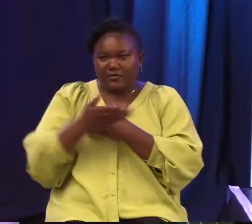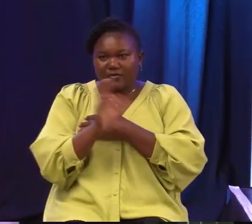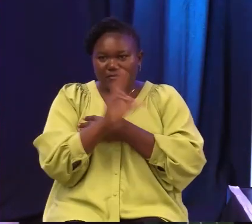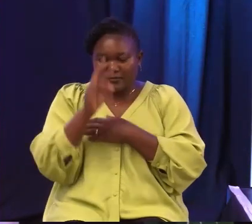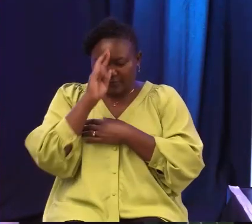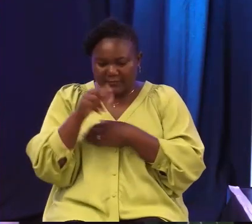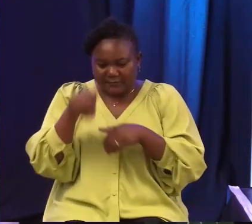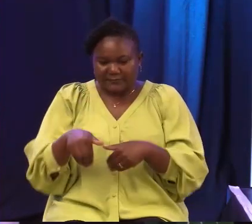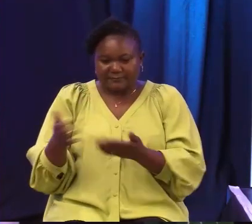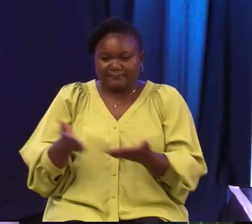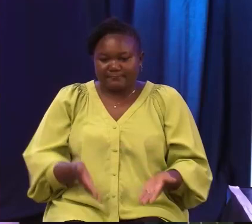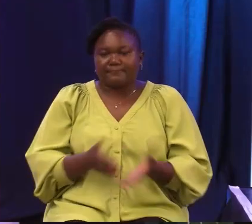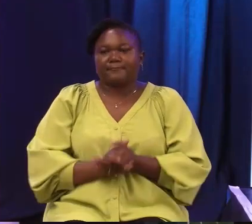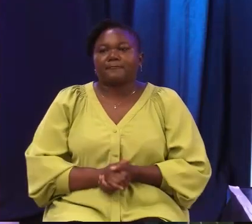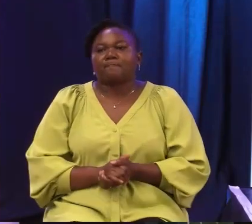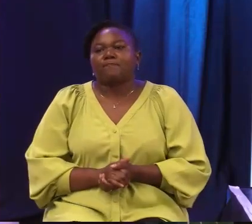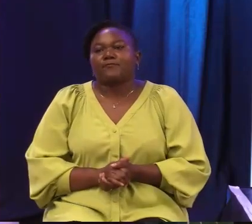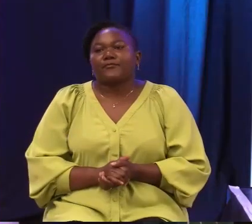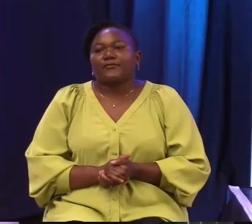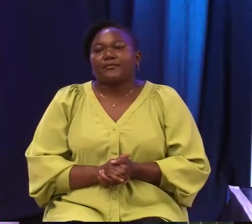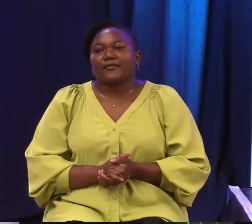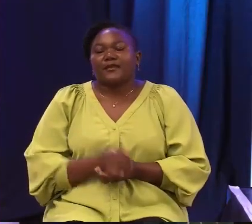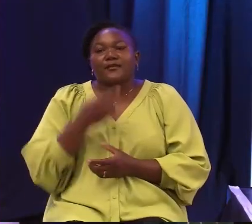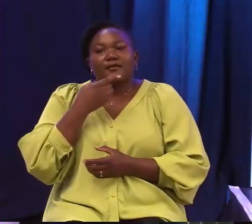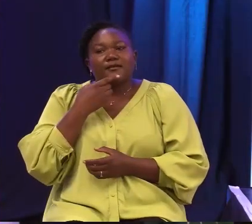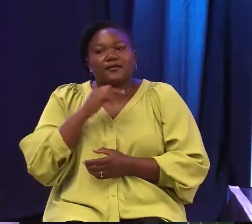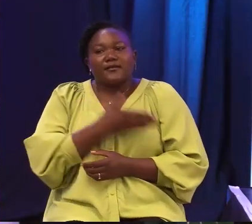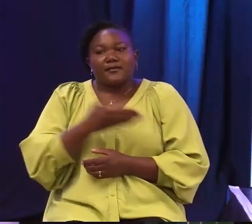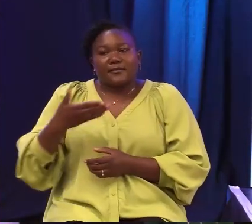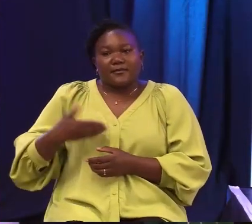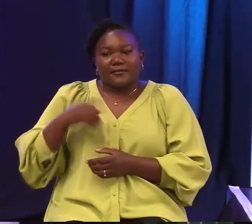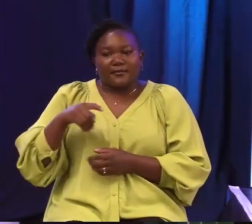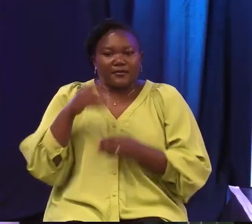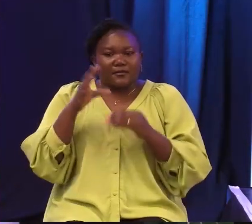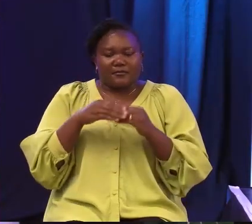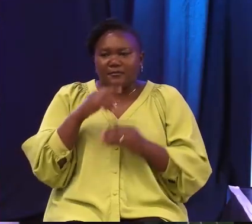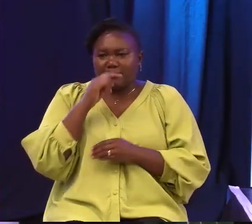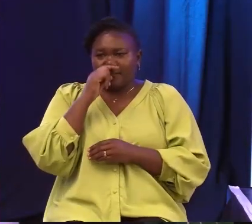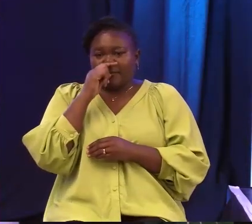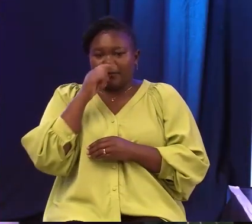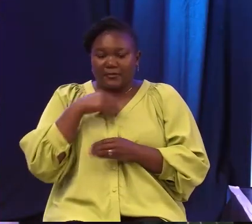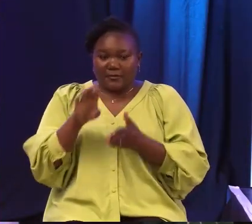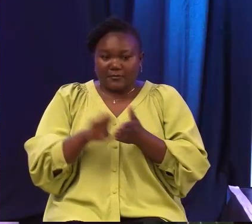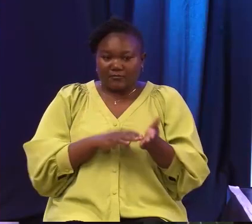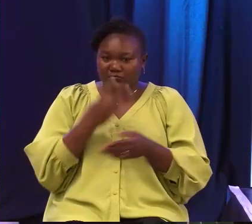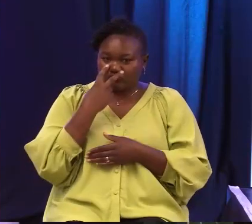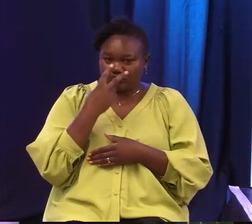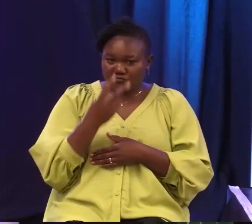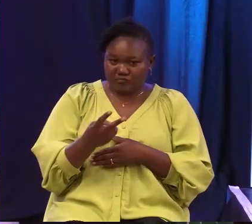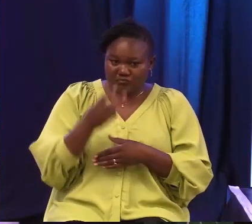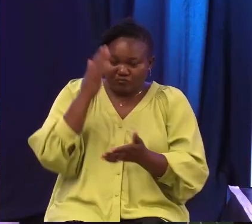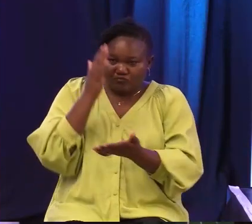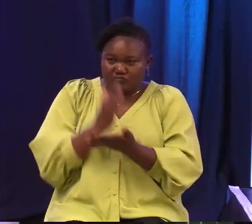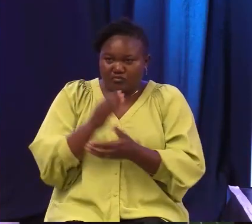observed. Ladies and gentlemen, CAS is really proud and honored to witness today's crucial